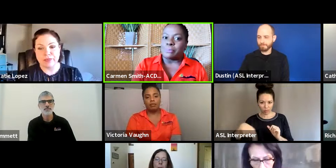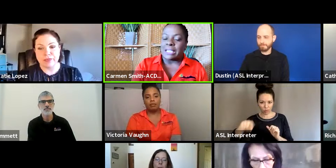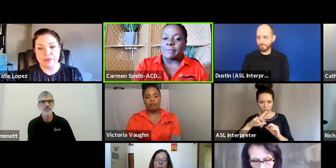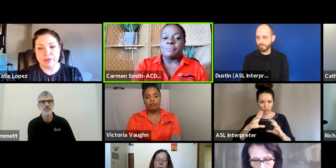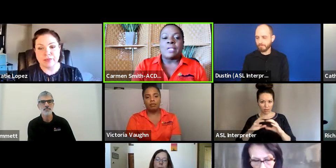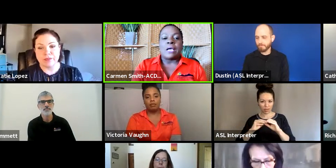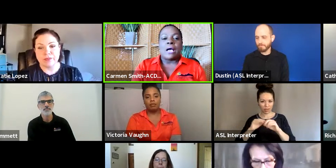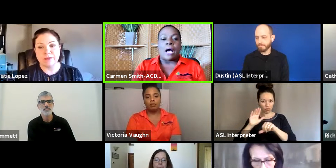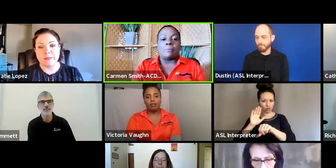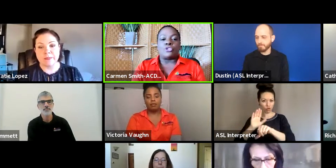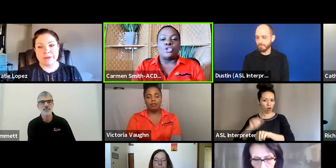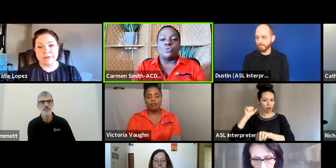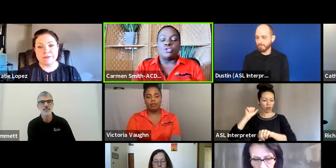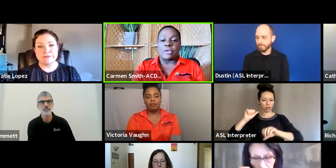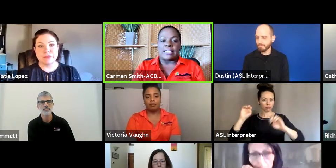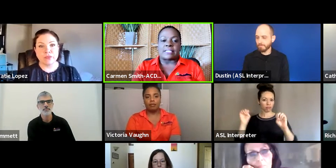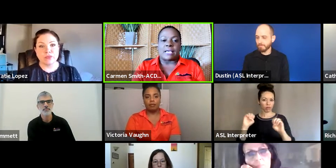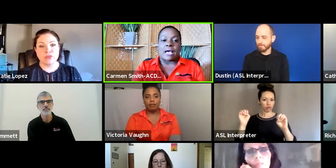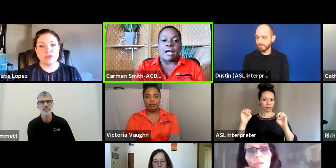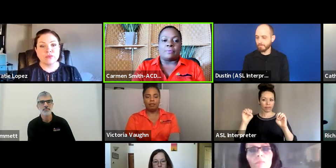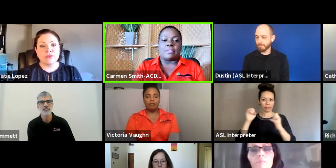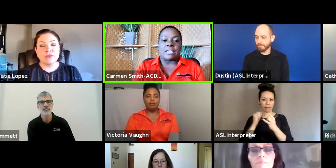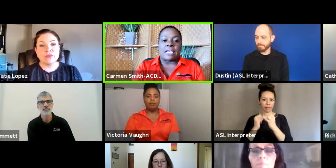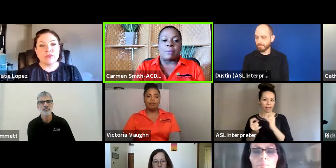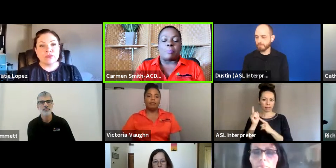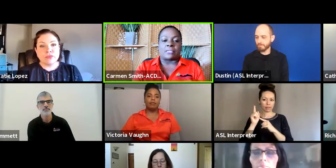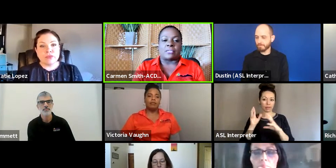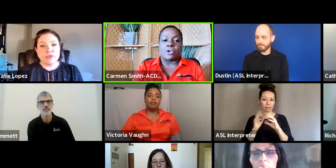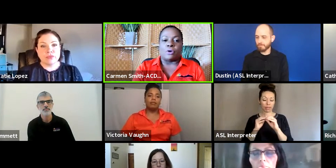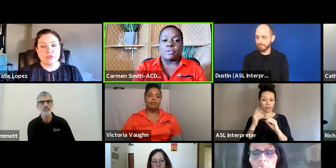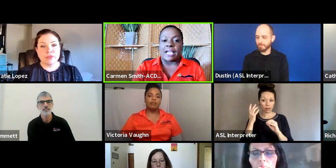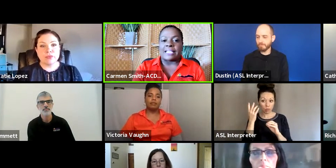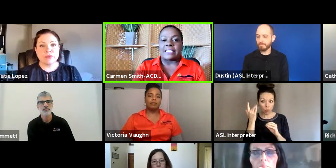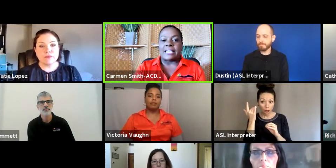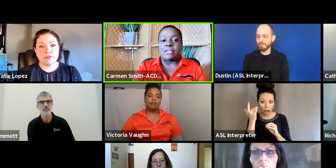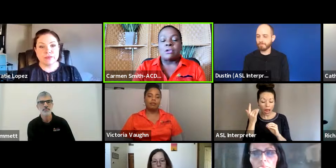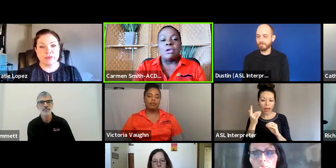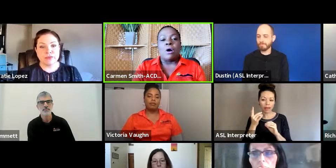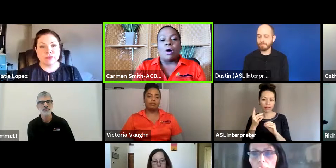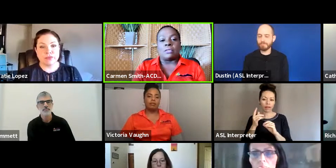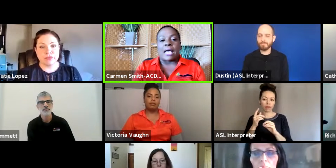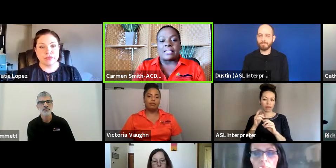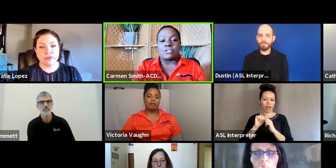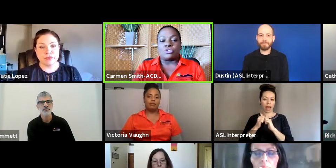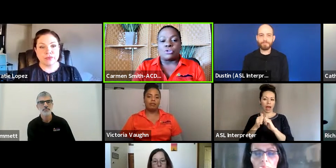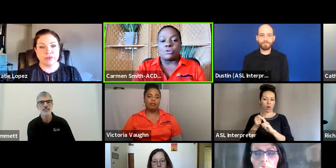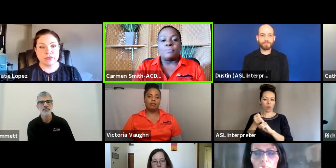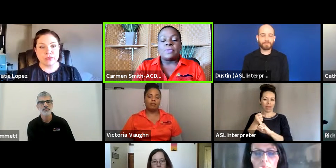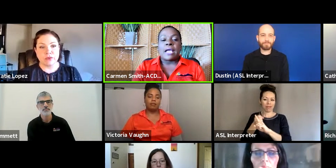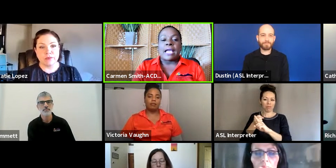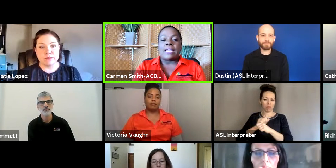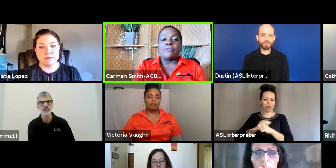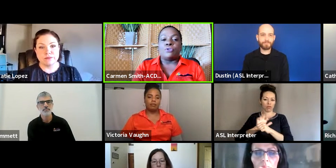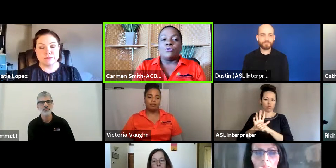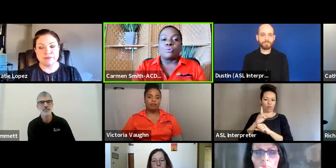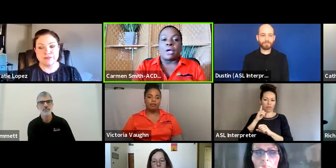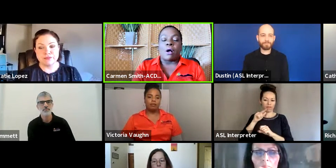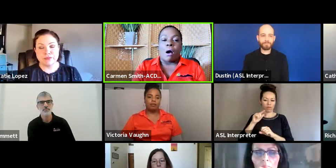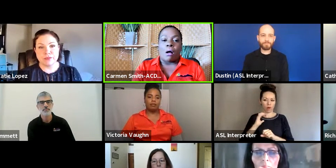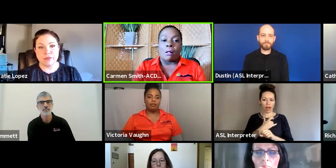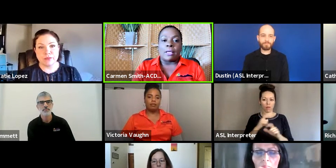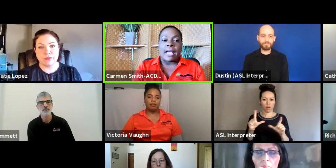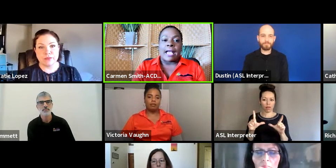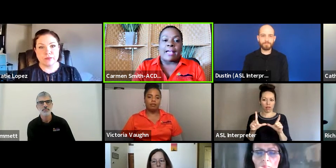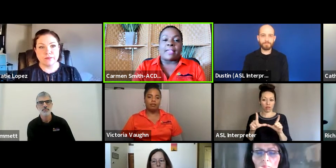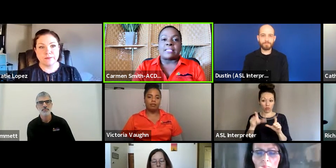an emergency meeting to address the impact of COVID-19 on licensure. And if you